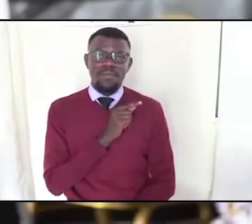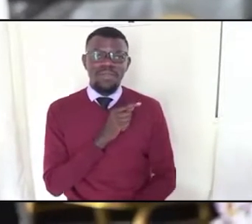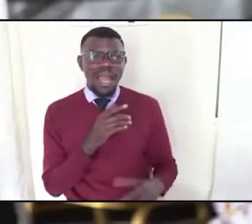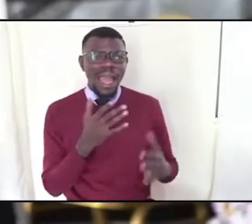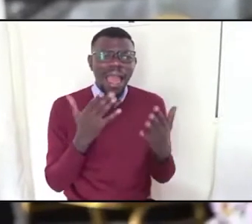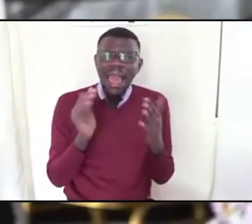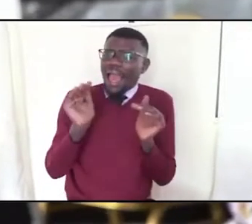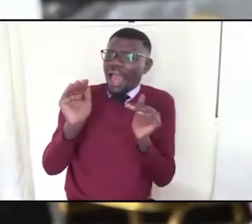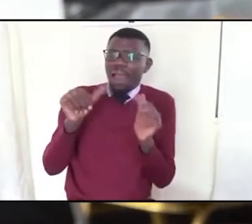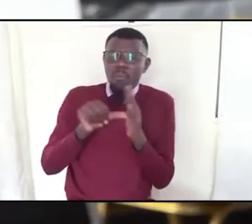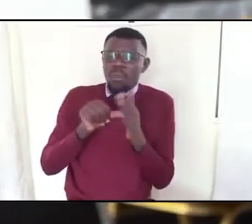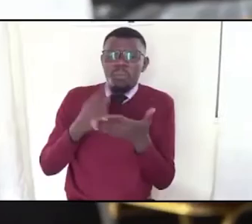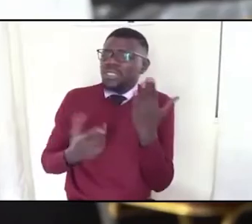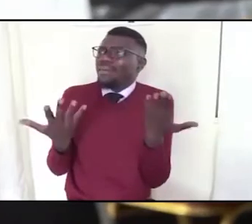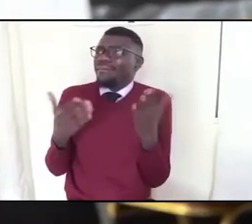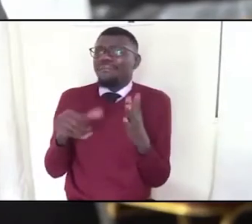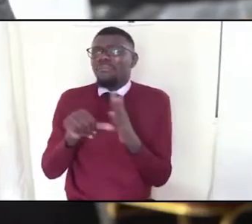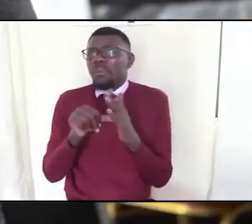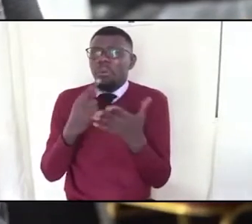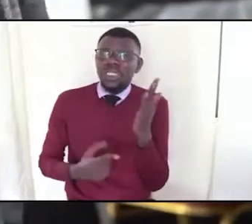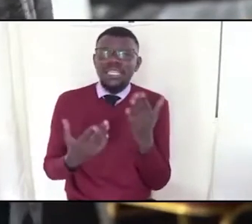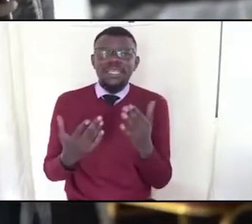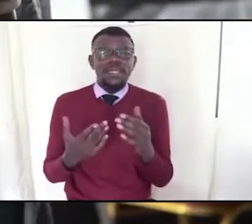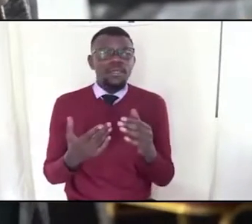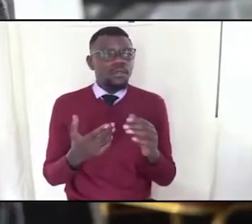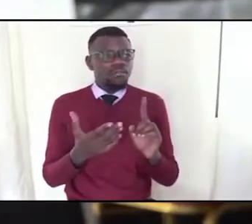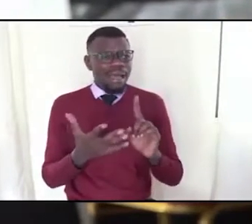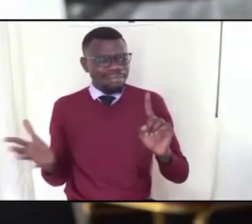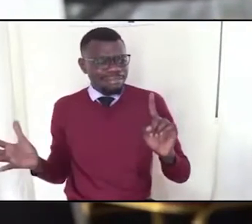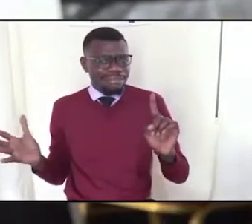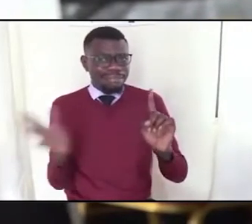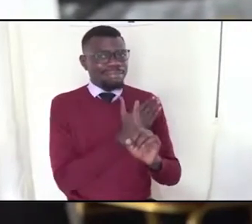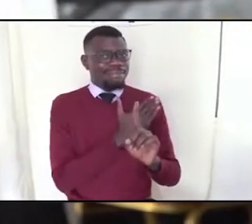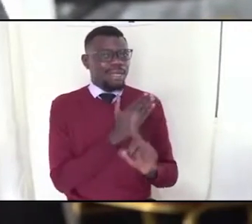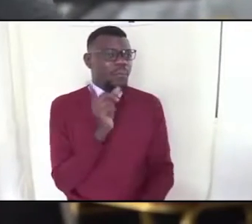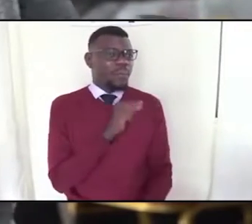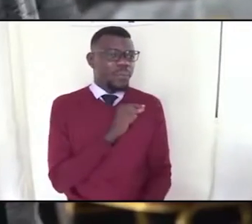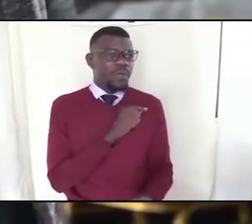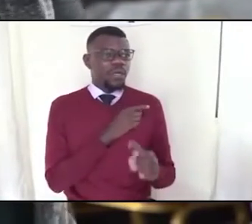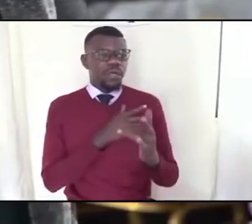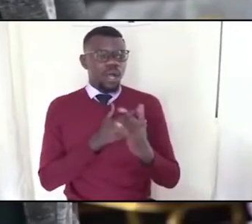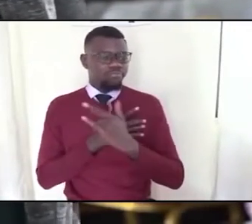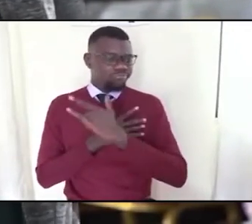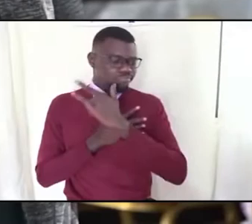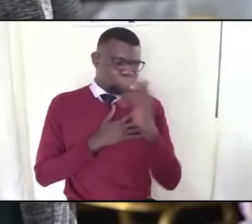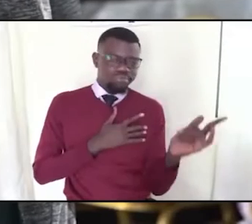Trying to ask, what is it? She was slapped, and she fell on a